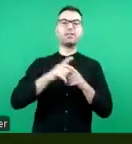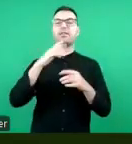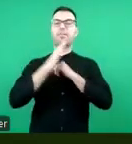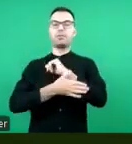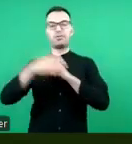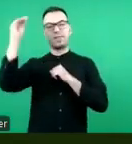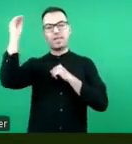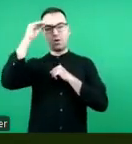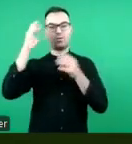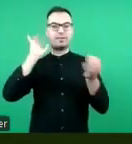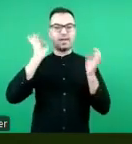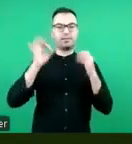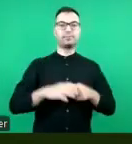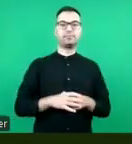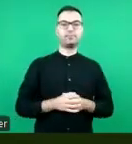have.